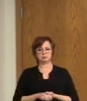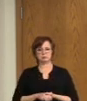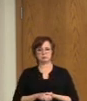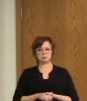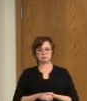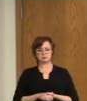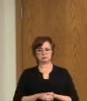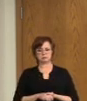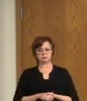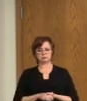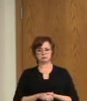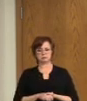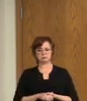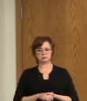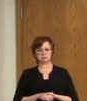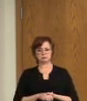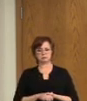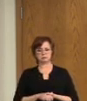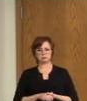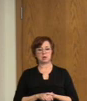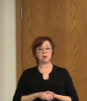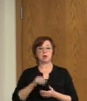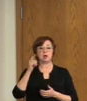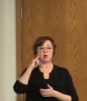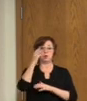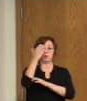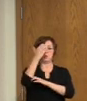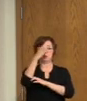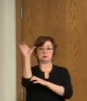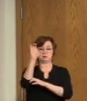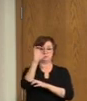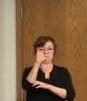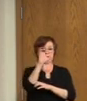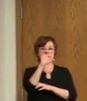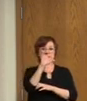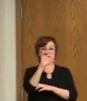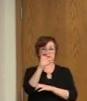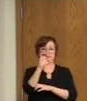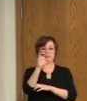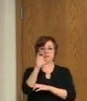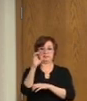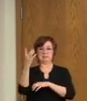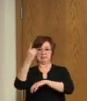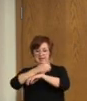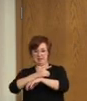gathering restrictions be enforced over Christmas Eve and on Christmas?